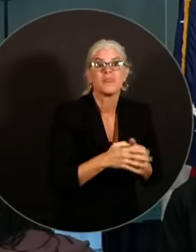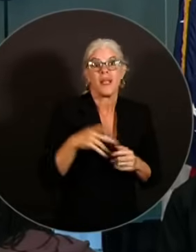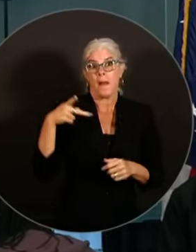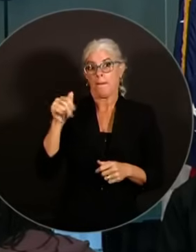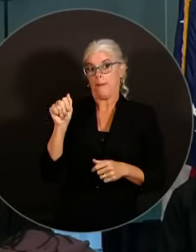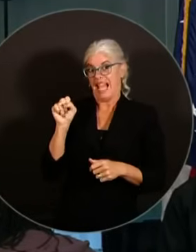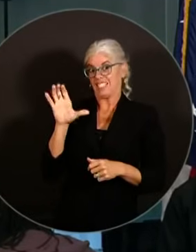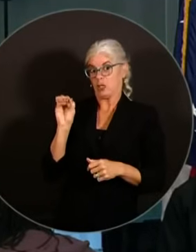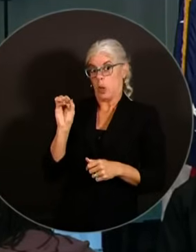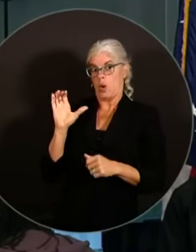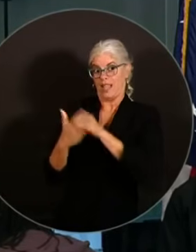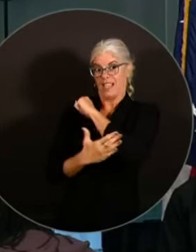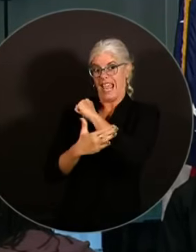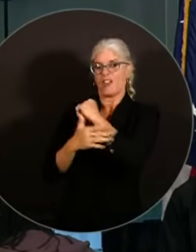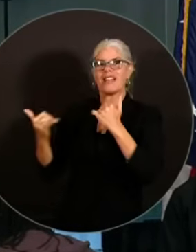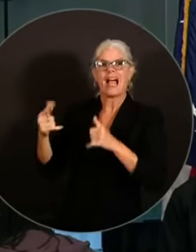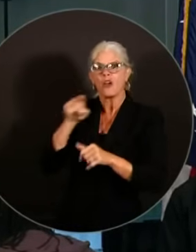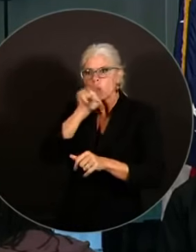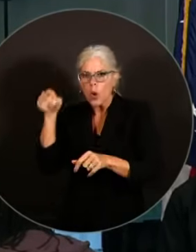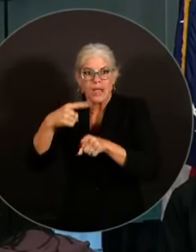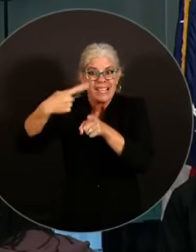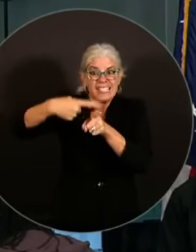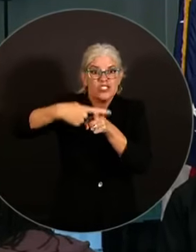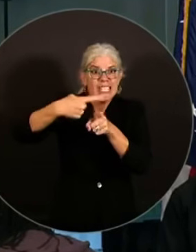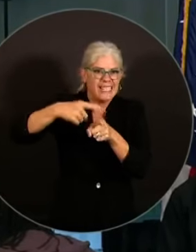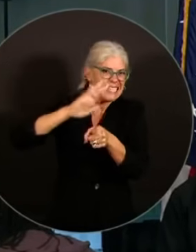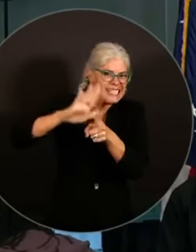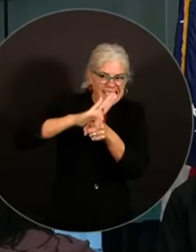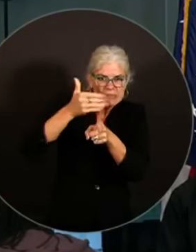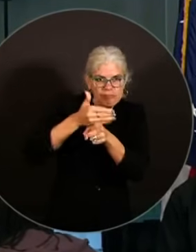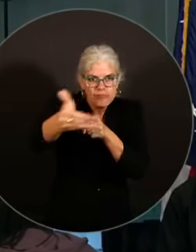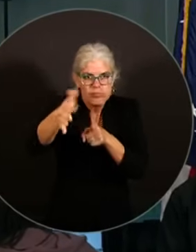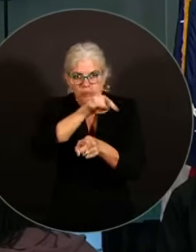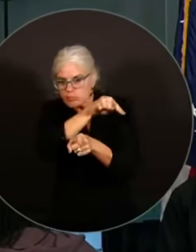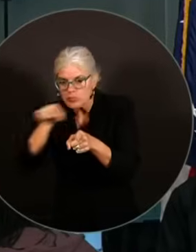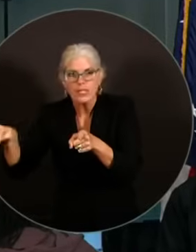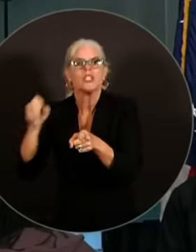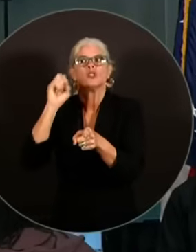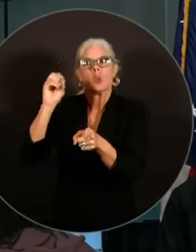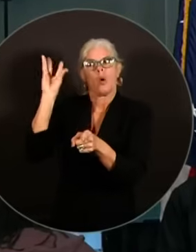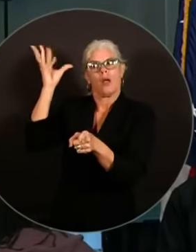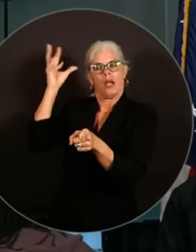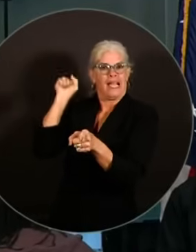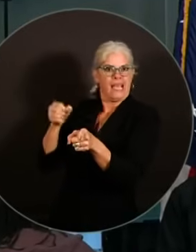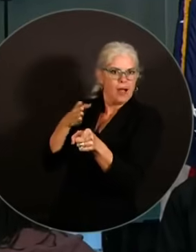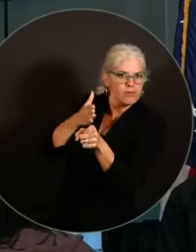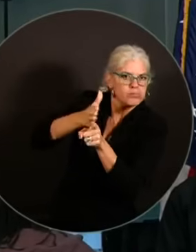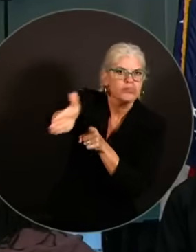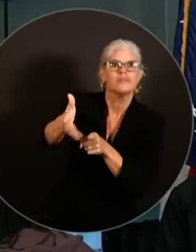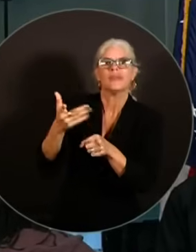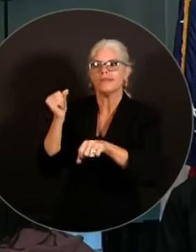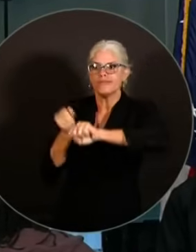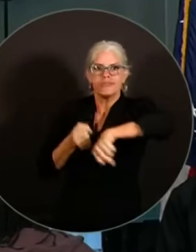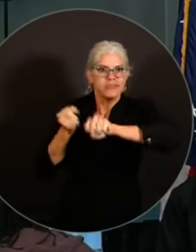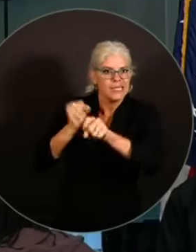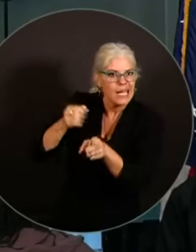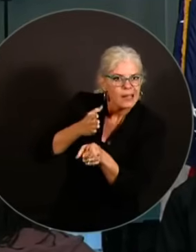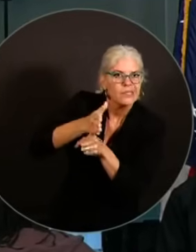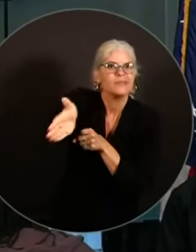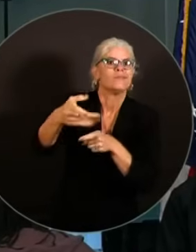multiple intersections, clearing trees and debris, allowing emergency vehicles to access storm-damaged areas, and responding to calls for